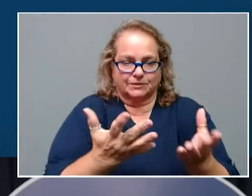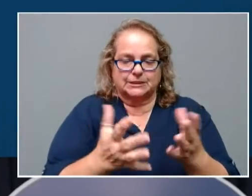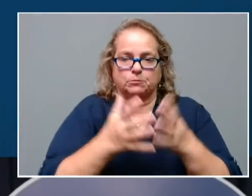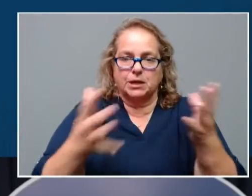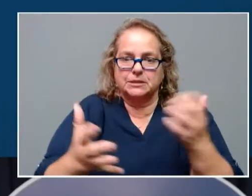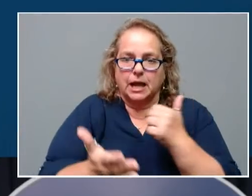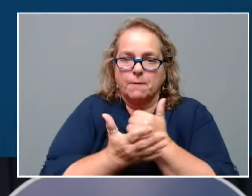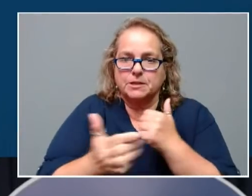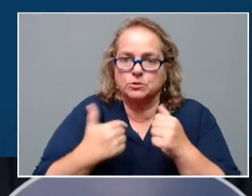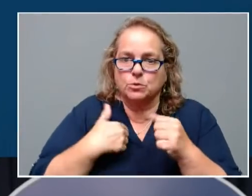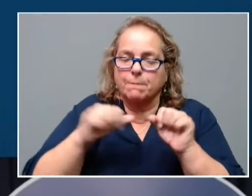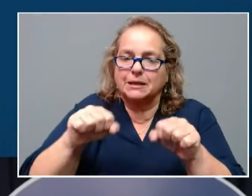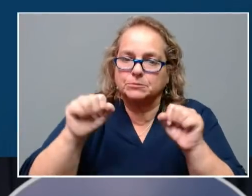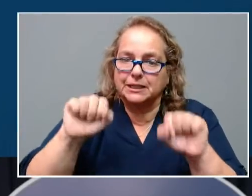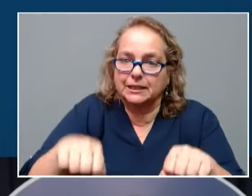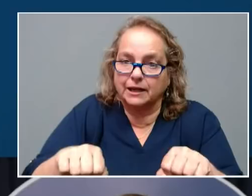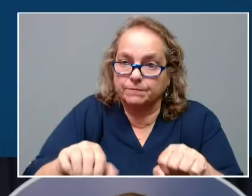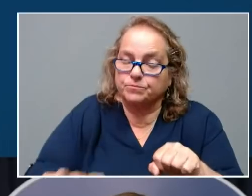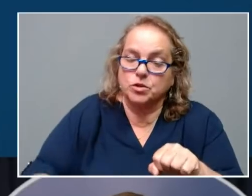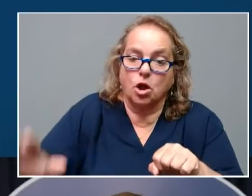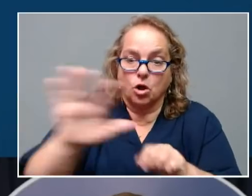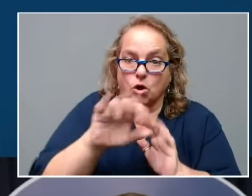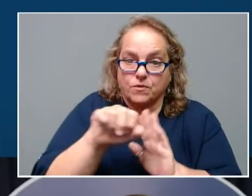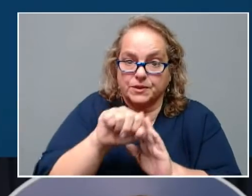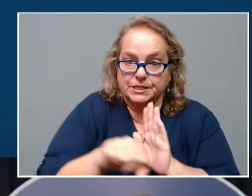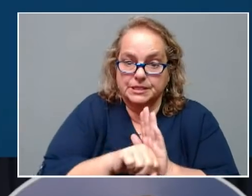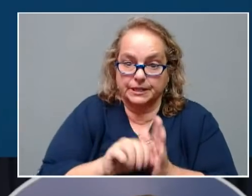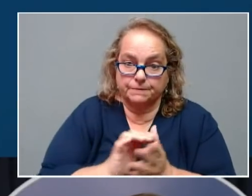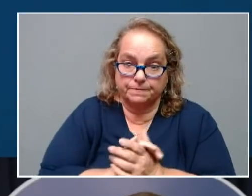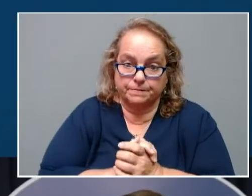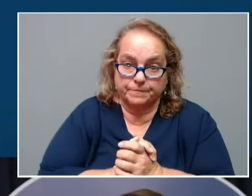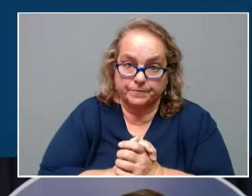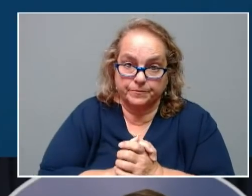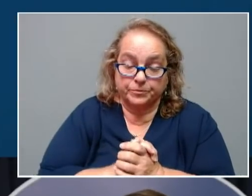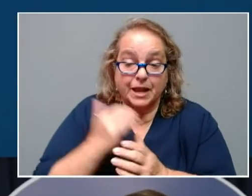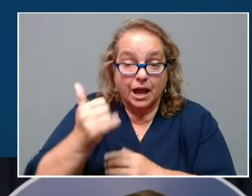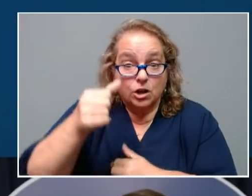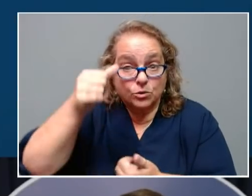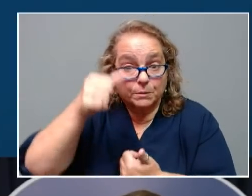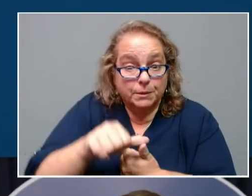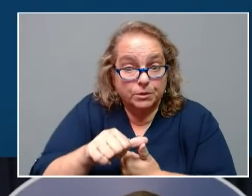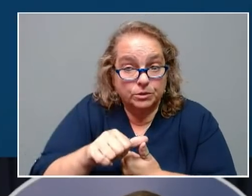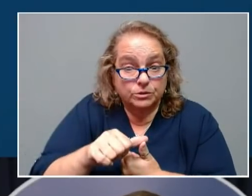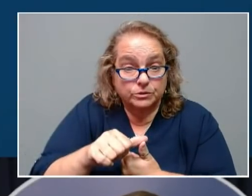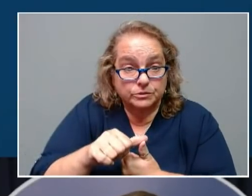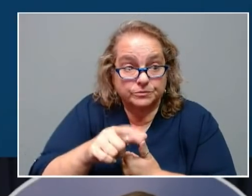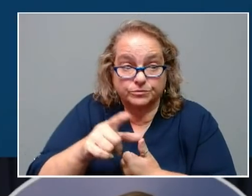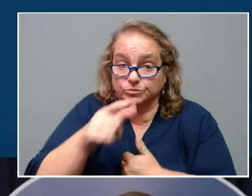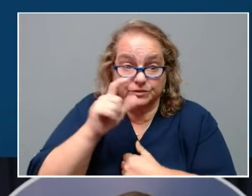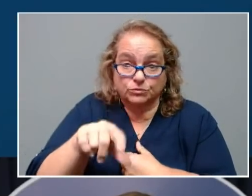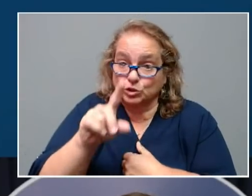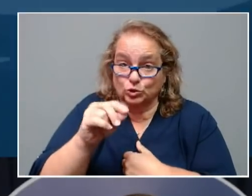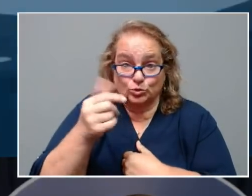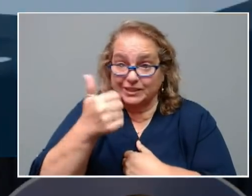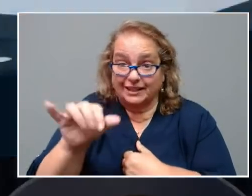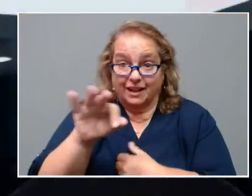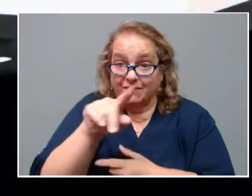over the state. But remember, we wouldn't have to do any of this because we